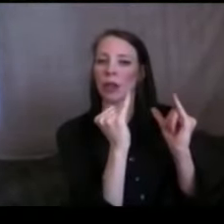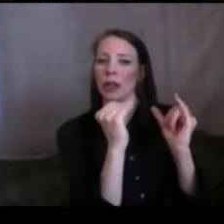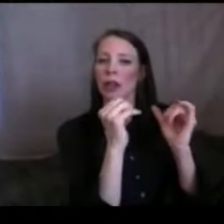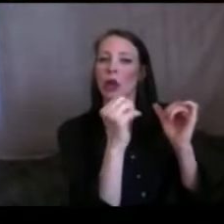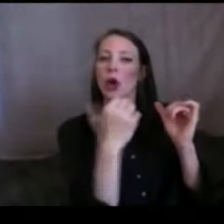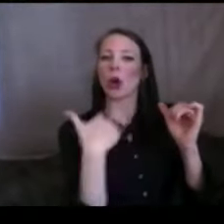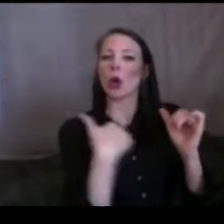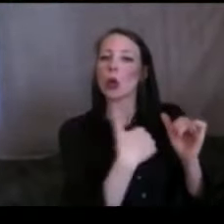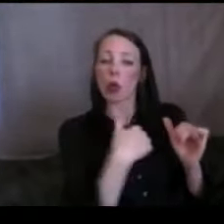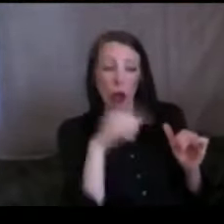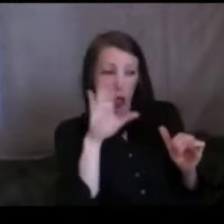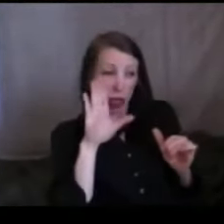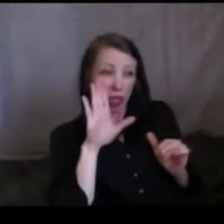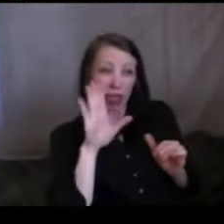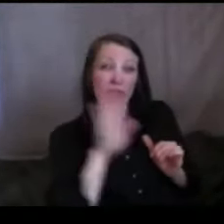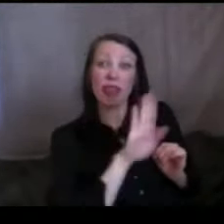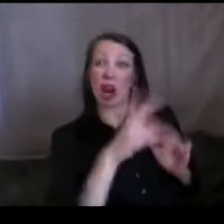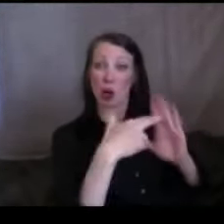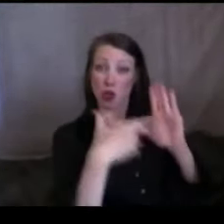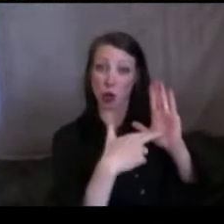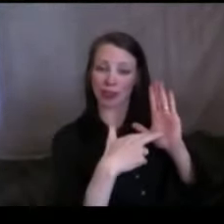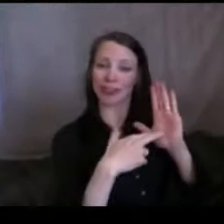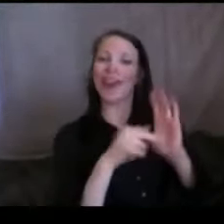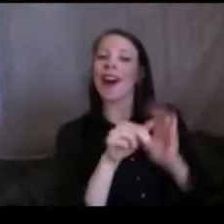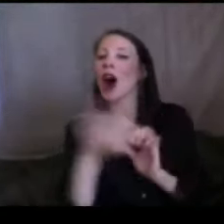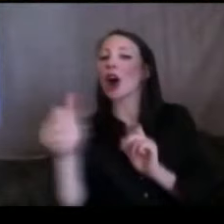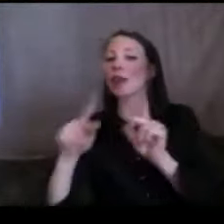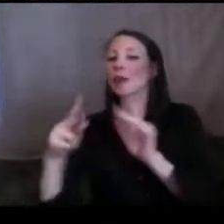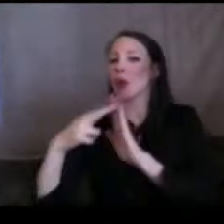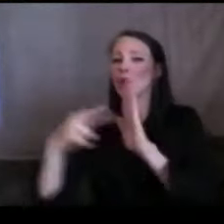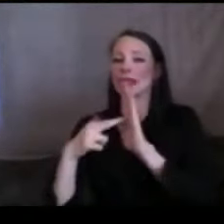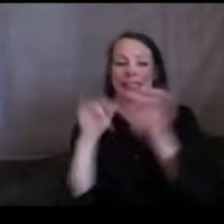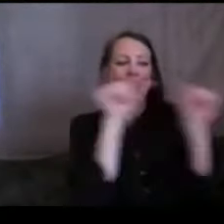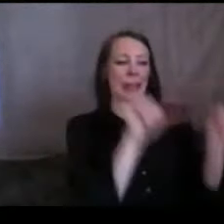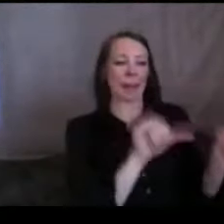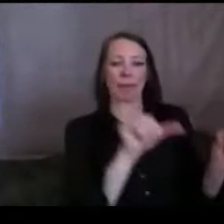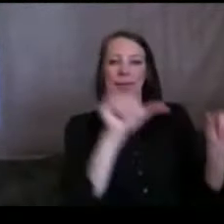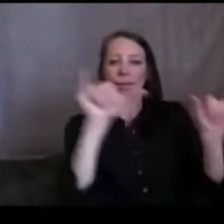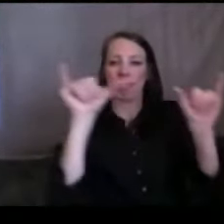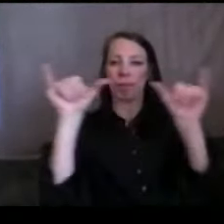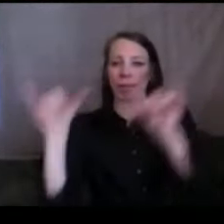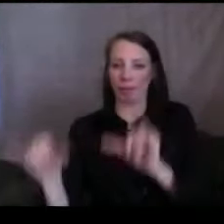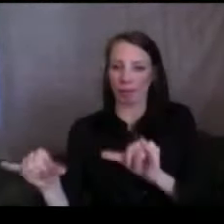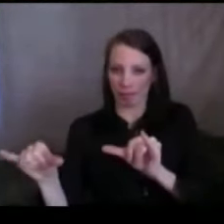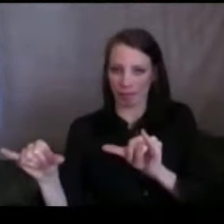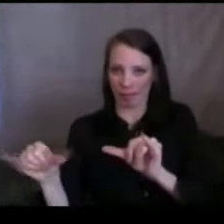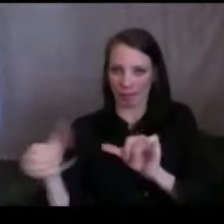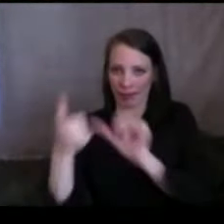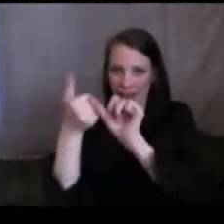with other group, and so show them